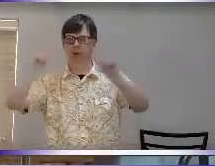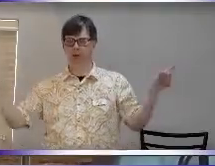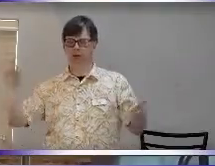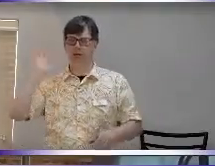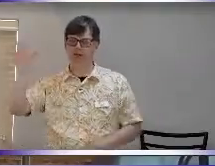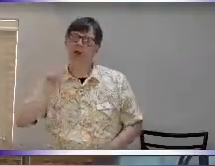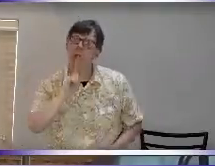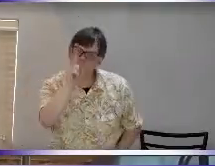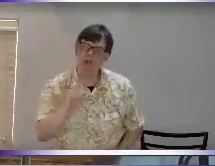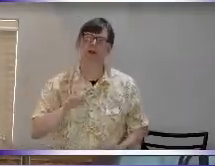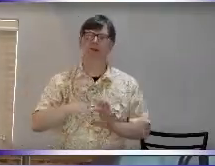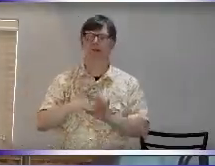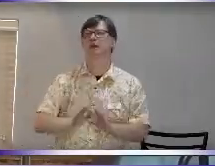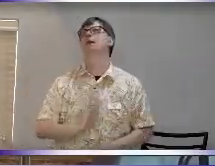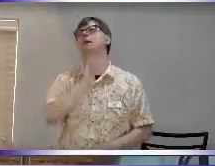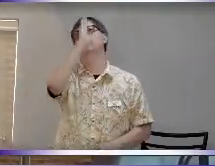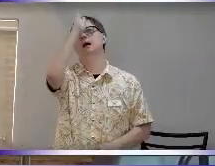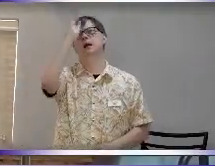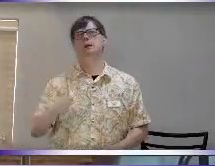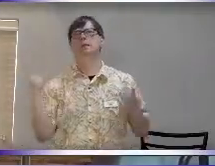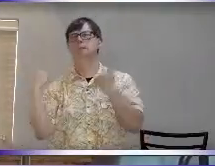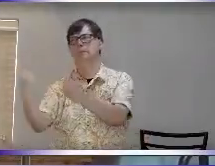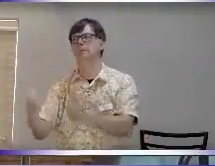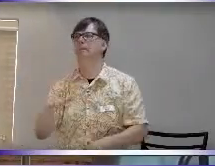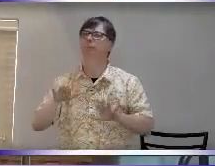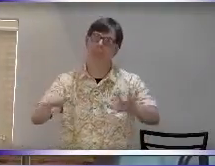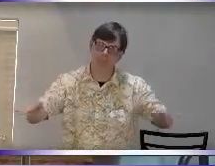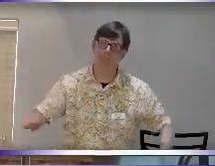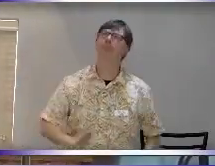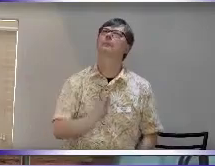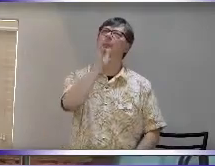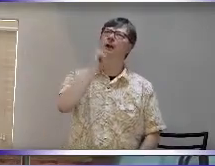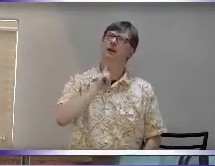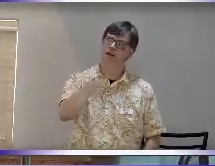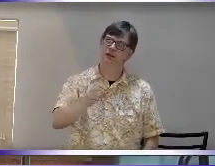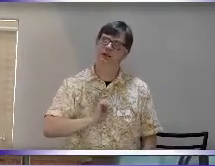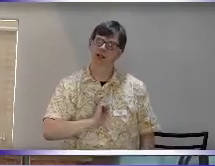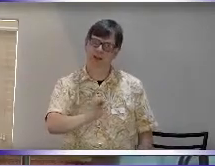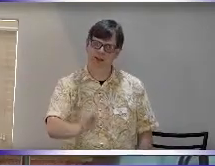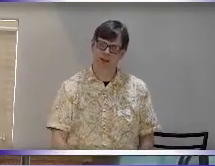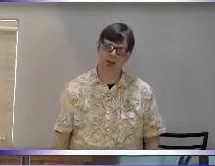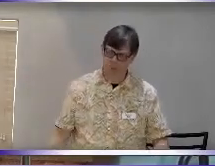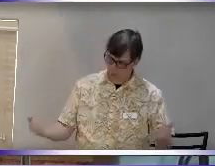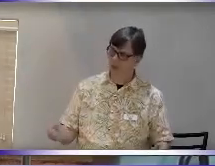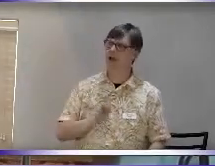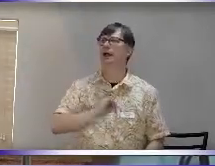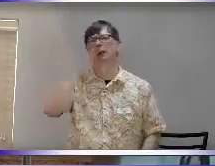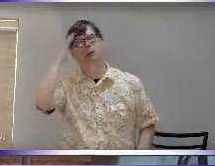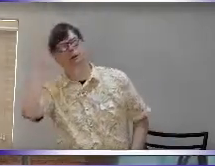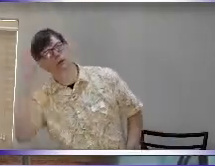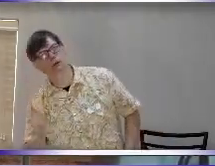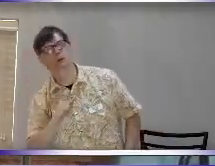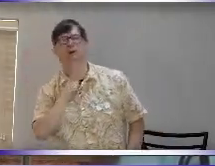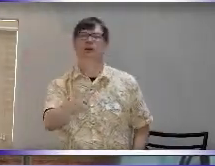thing, God, power, presence. So God is, I am. And what I know is